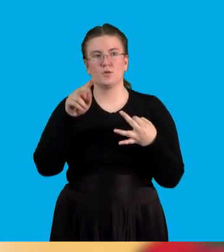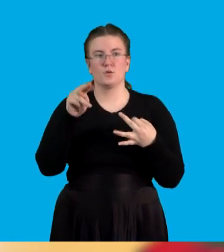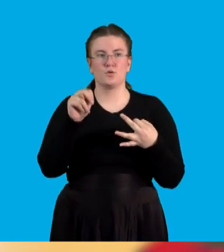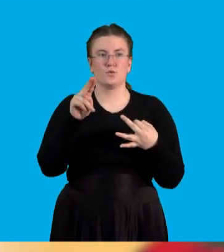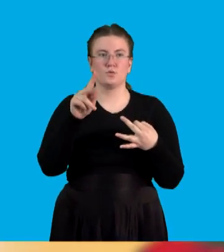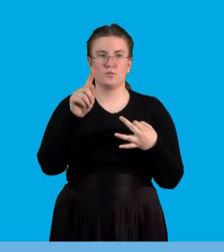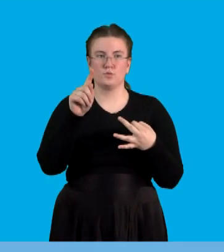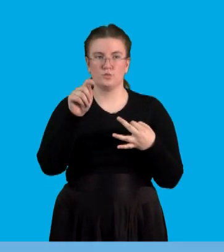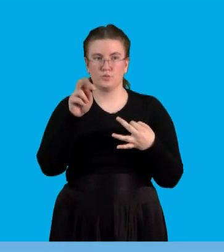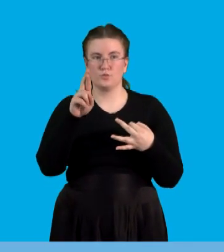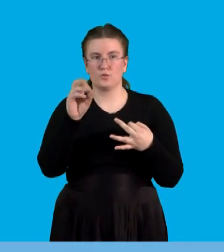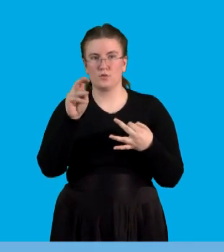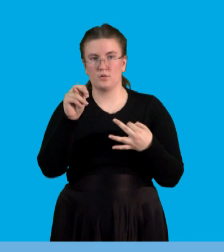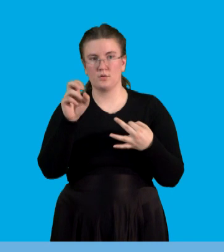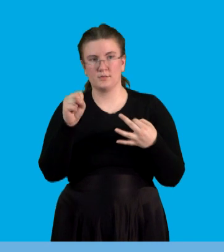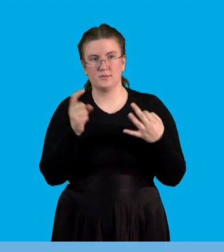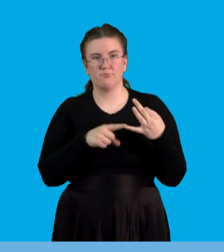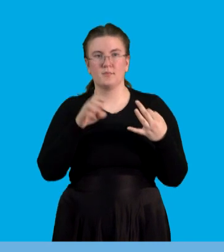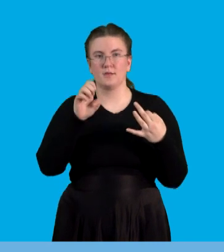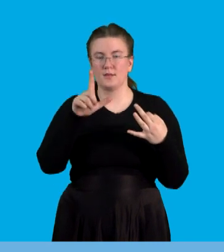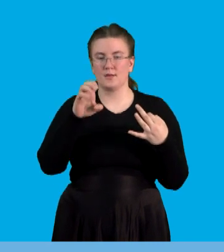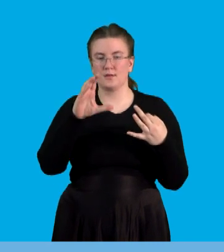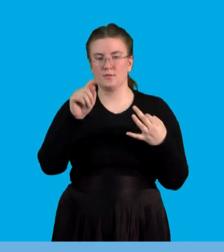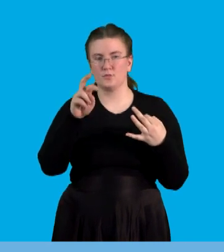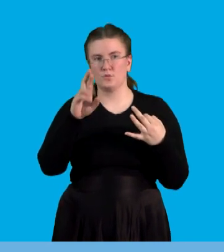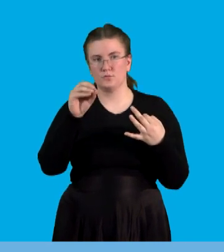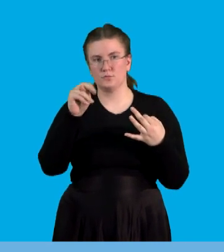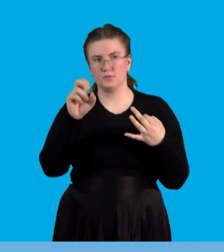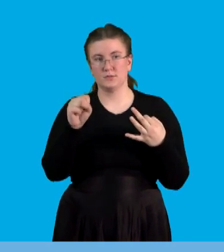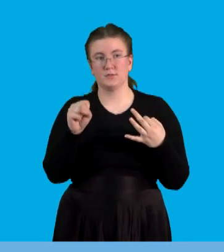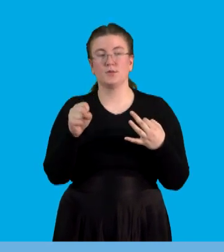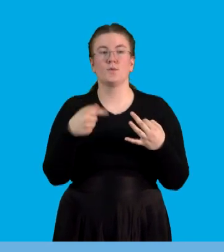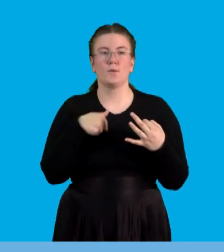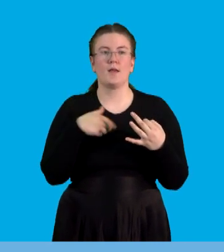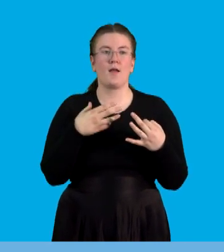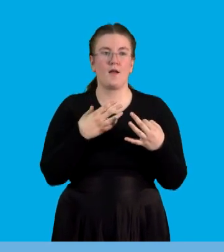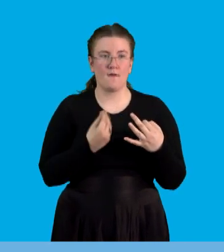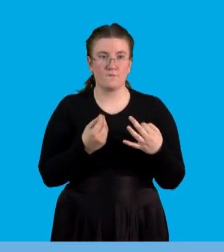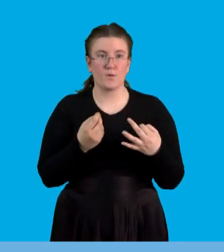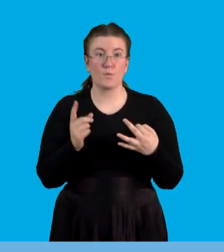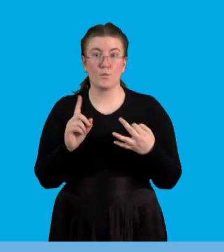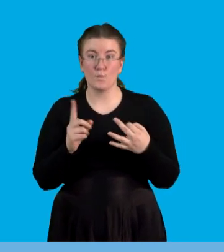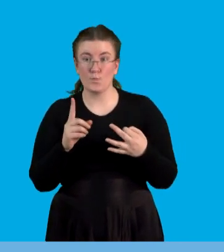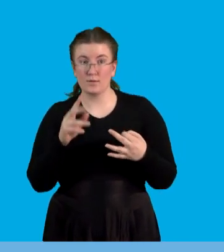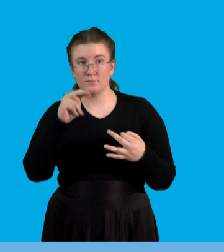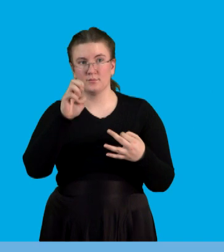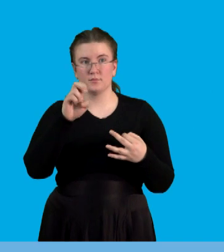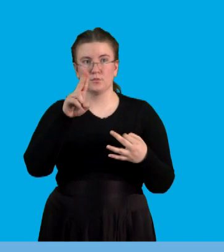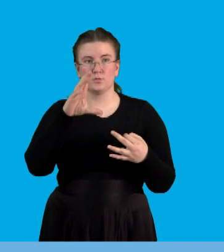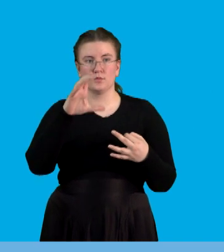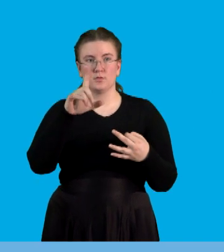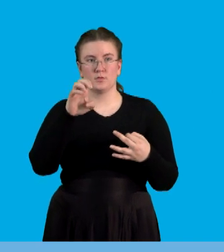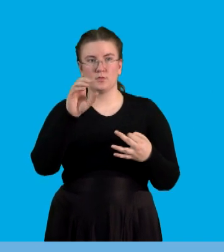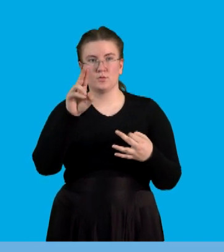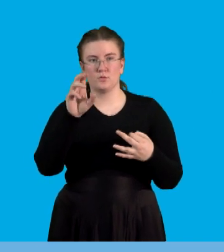protons, the neutrons, and the electrons. And in the nucleus of an atom, we find the protons, which are